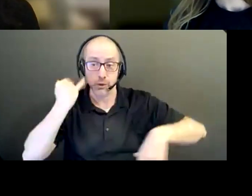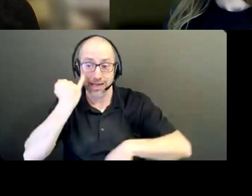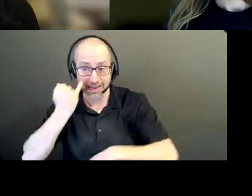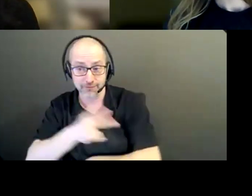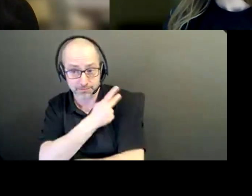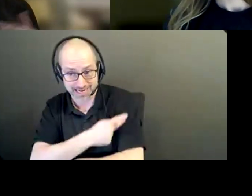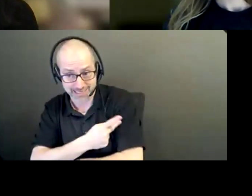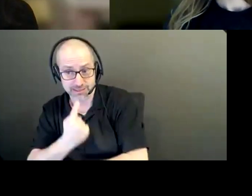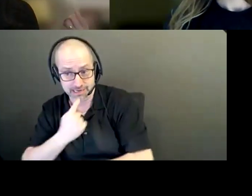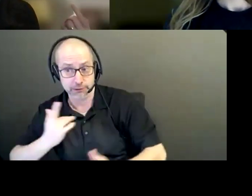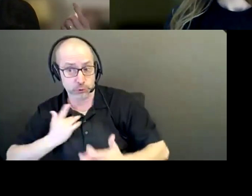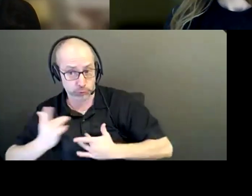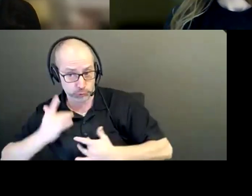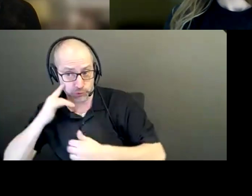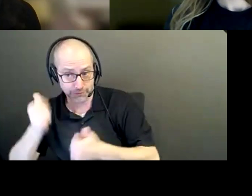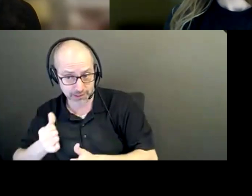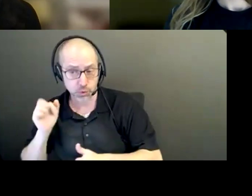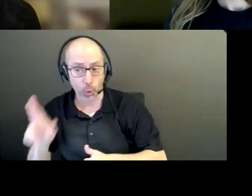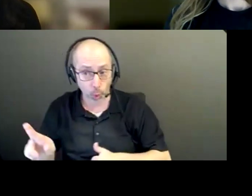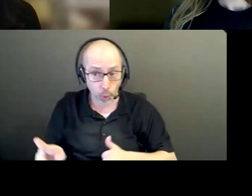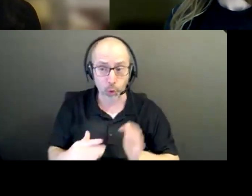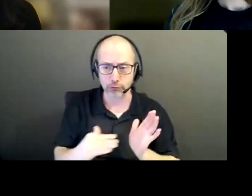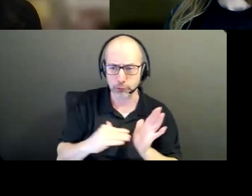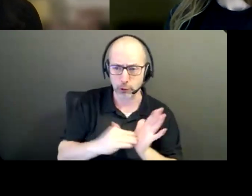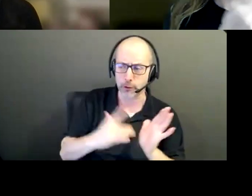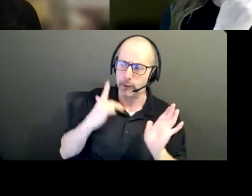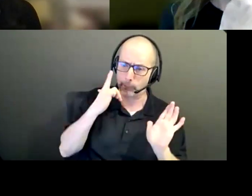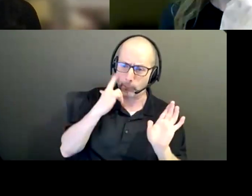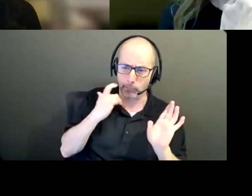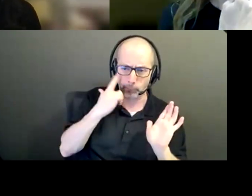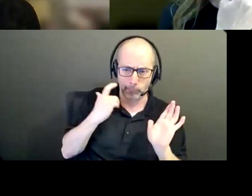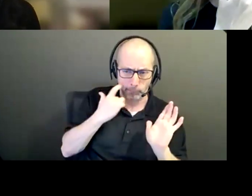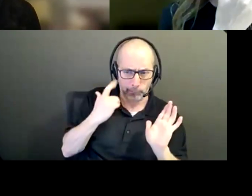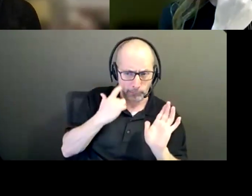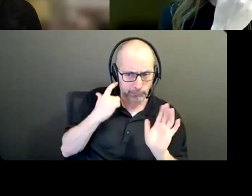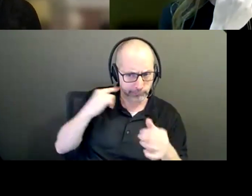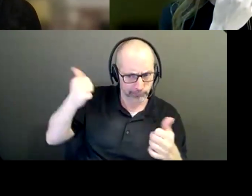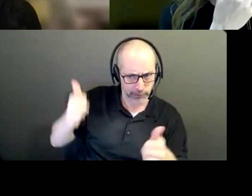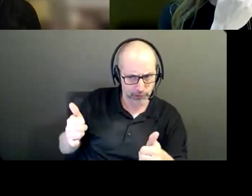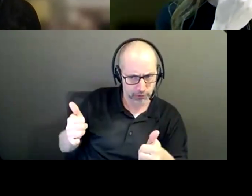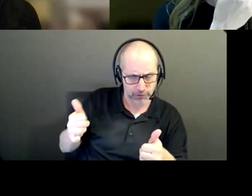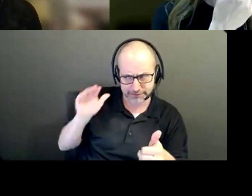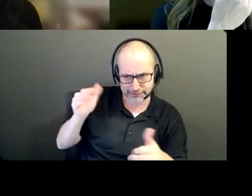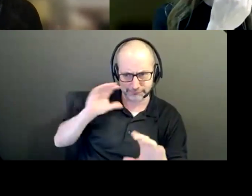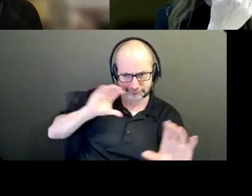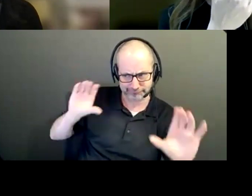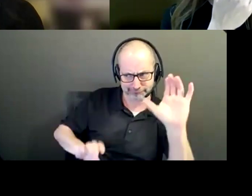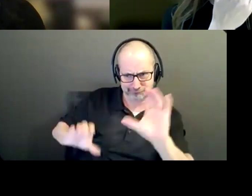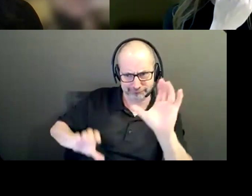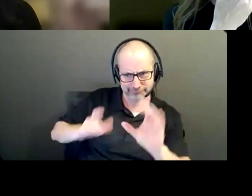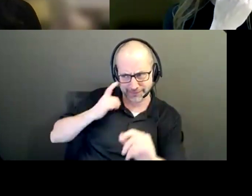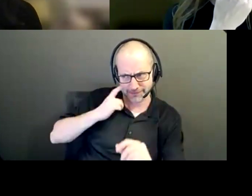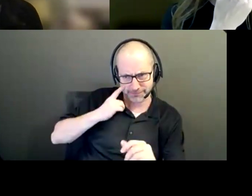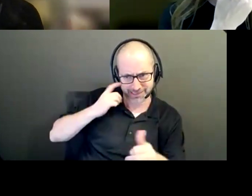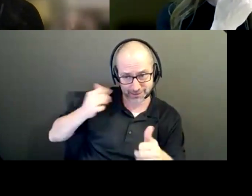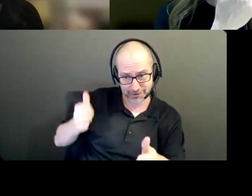concern, or if the primary care provider or the physician notices something, there's a breakdown in communication. So one of